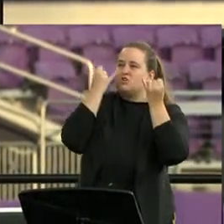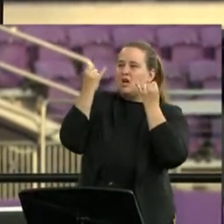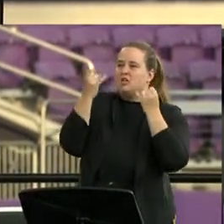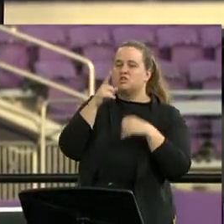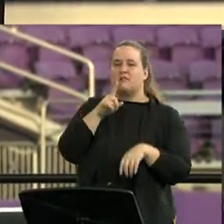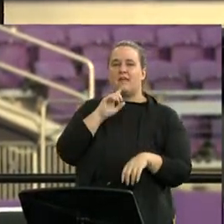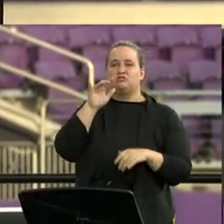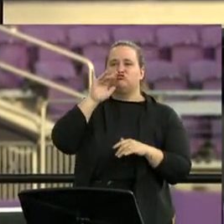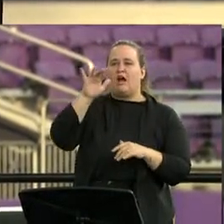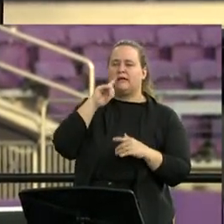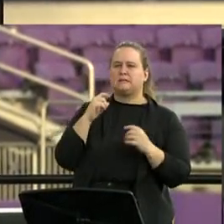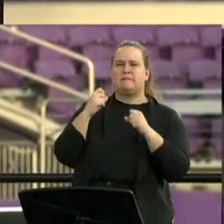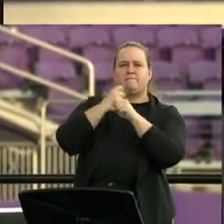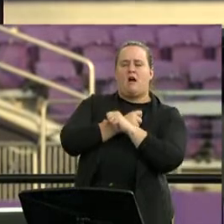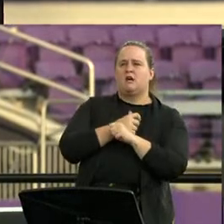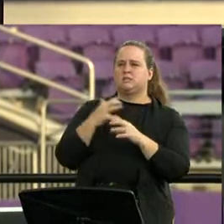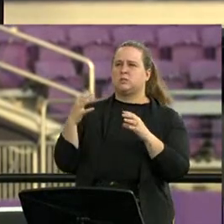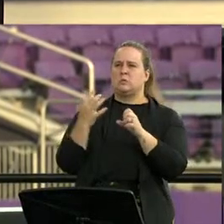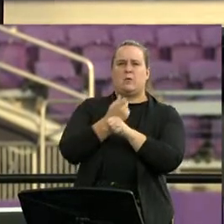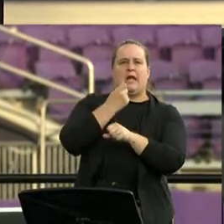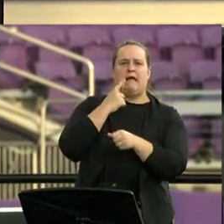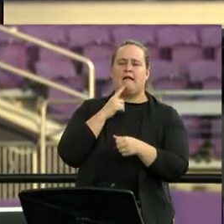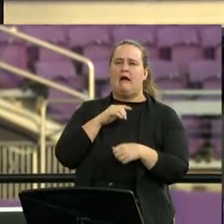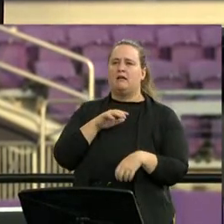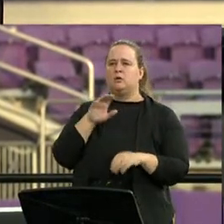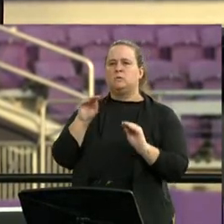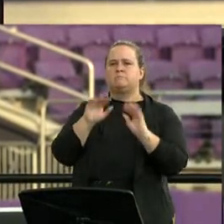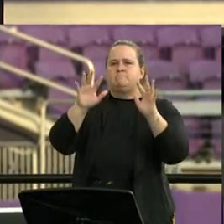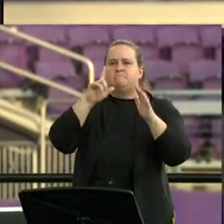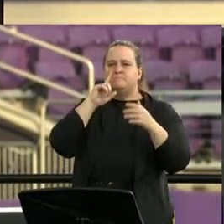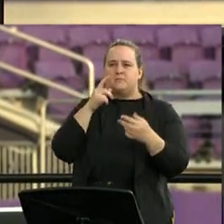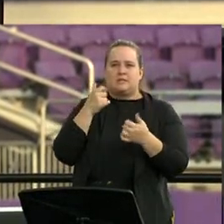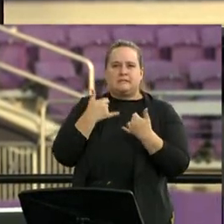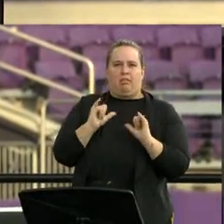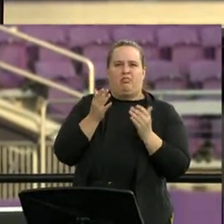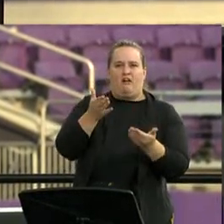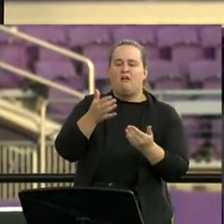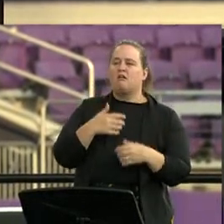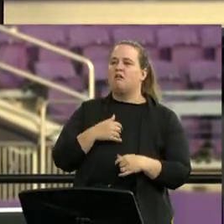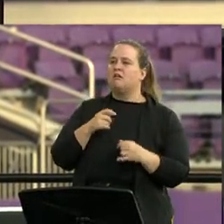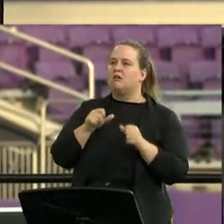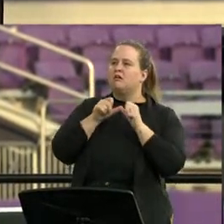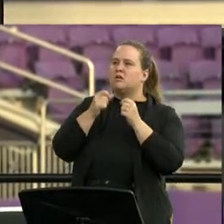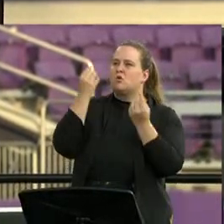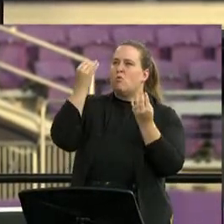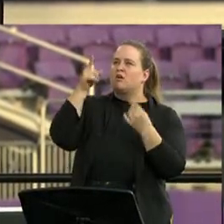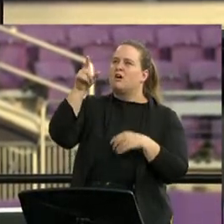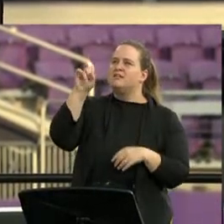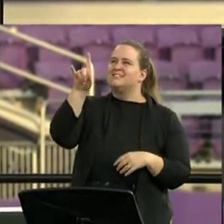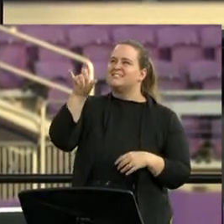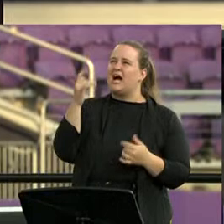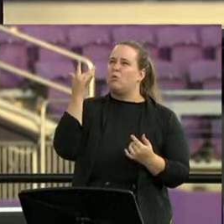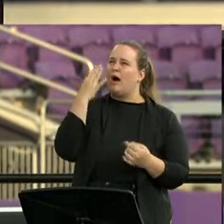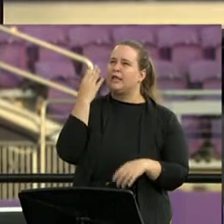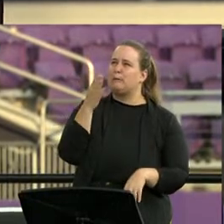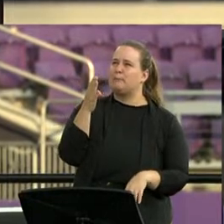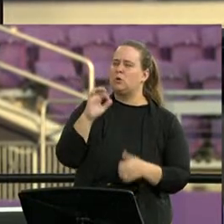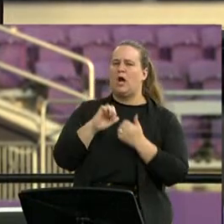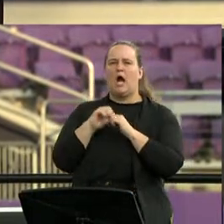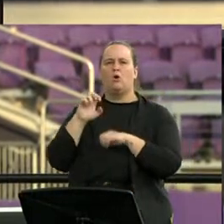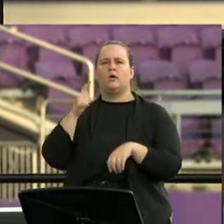slays dragons and vanquishes evil sorcerers. Continue to wonder why the sky is blue and how geckos walk on